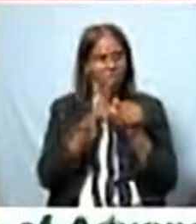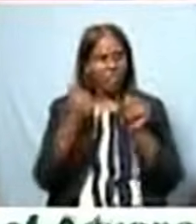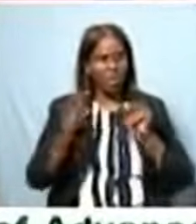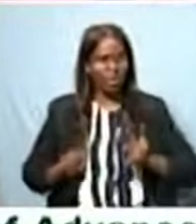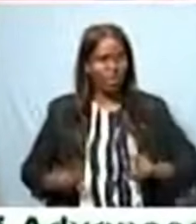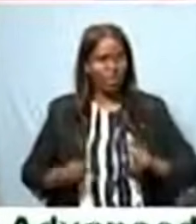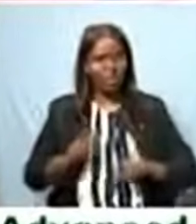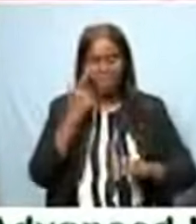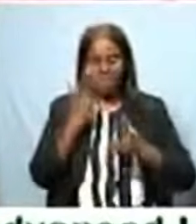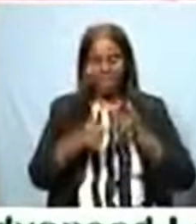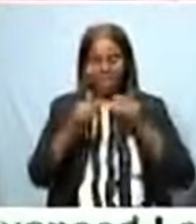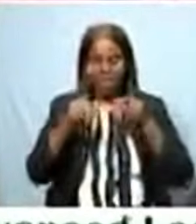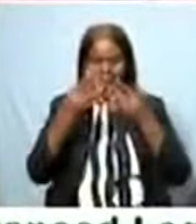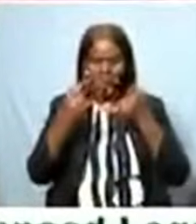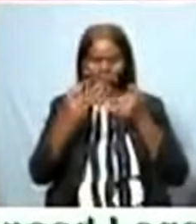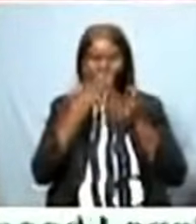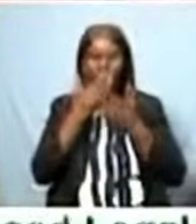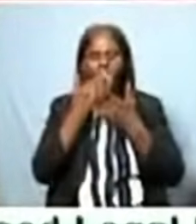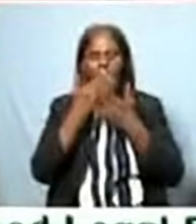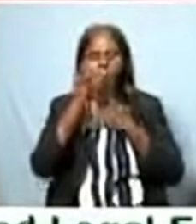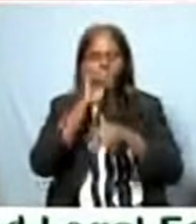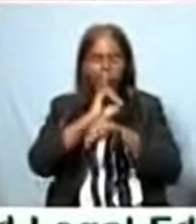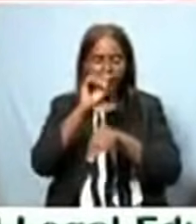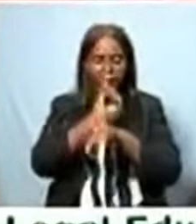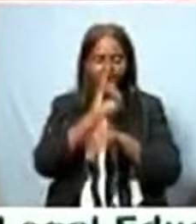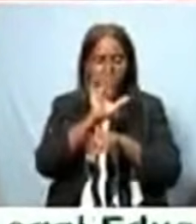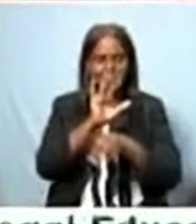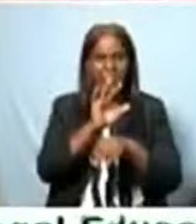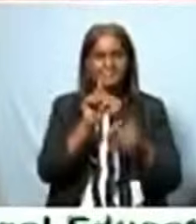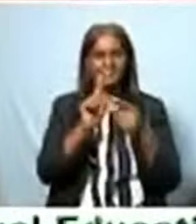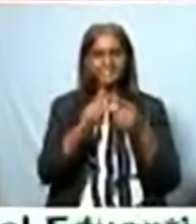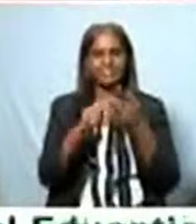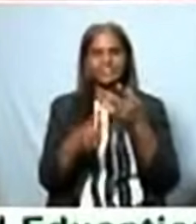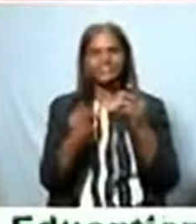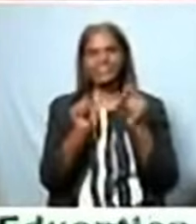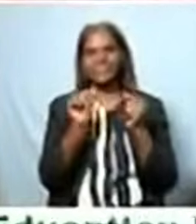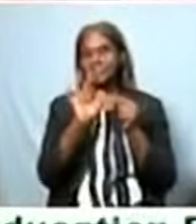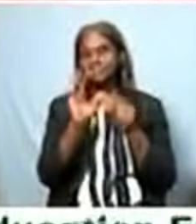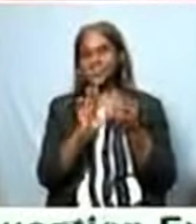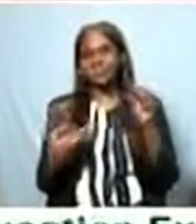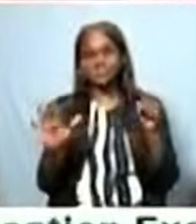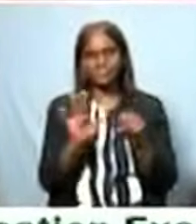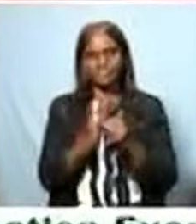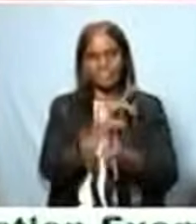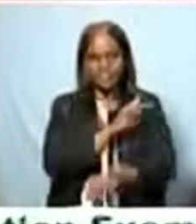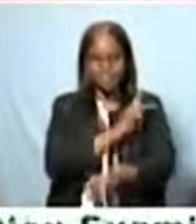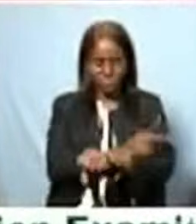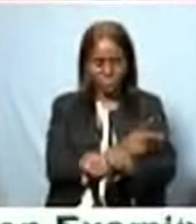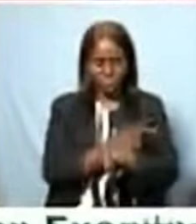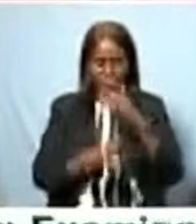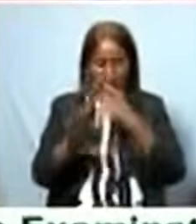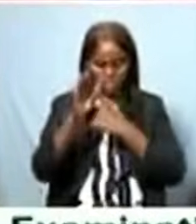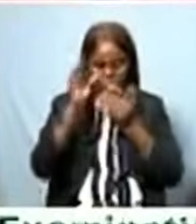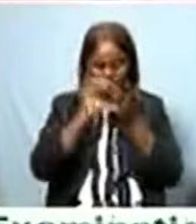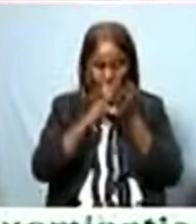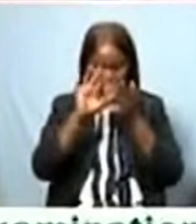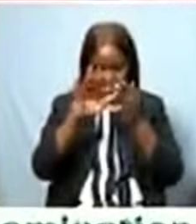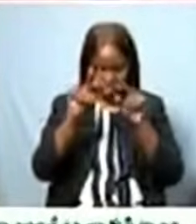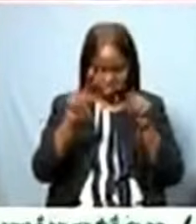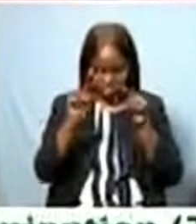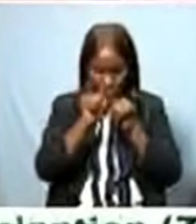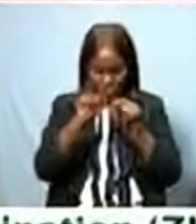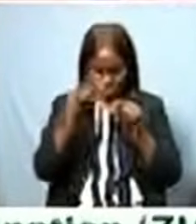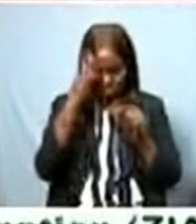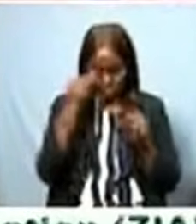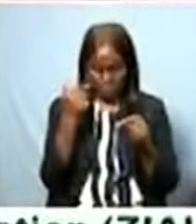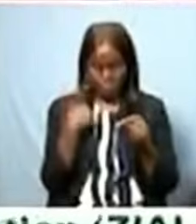citizen must be given a fair opportunity to reach their maximum full potential that God put in them. And that